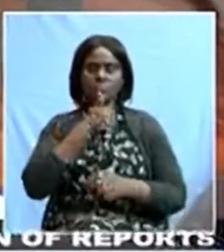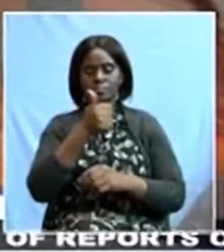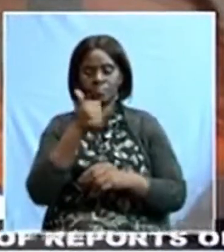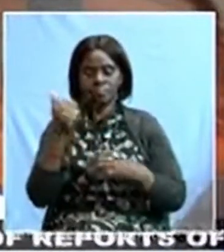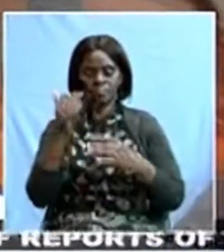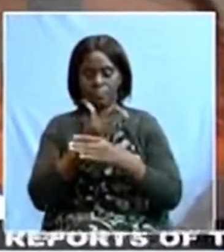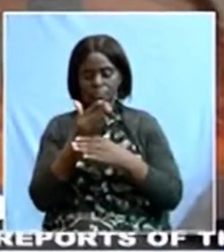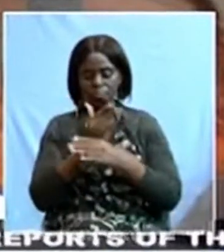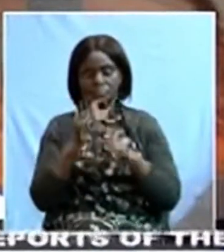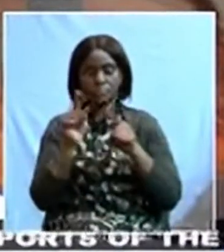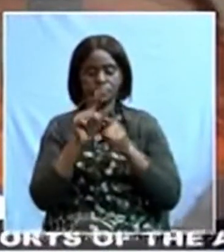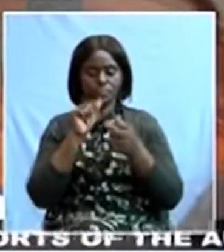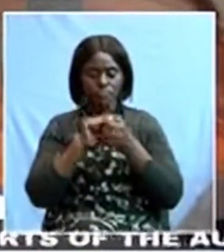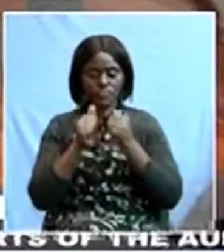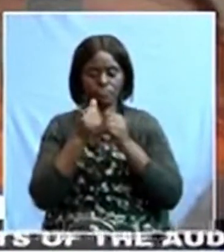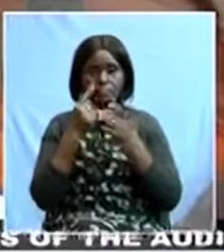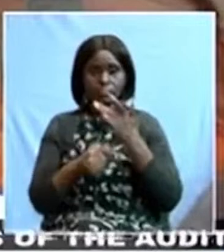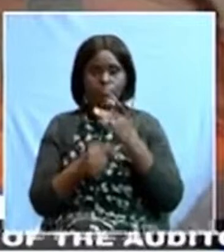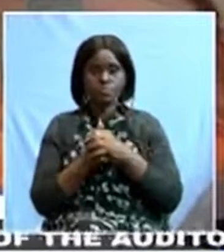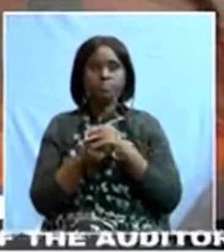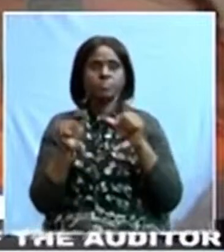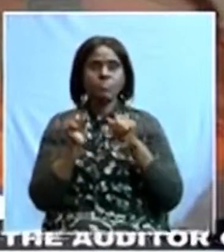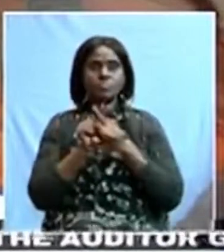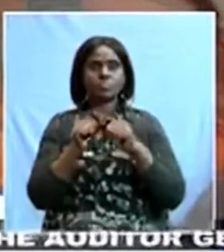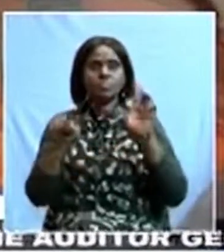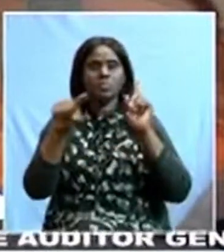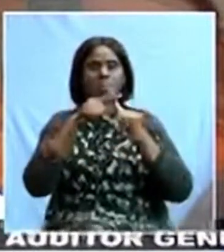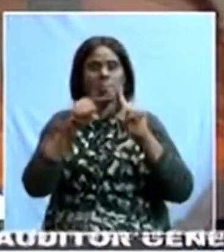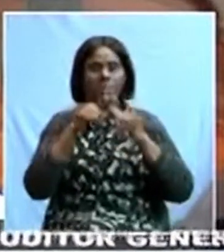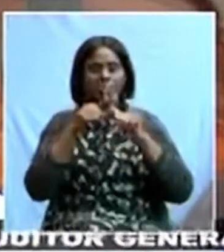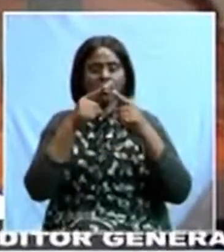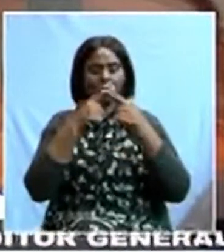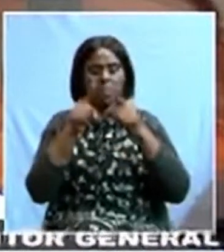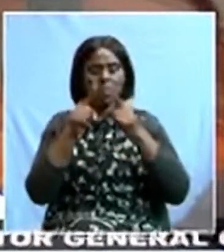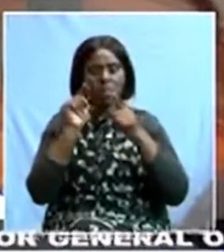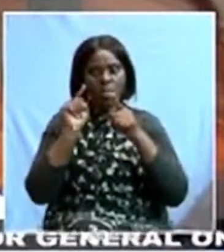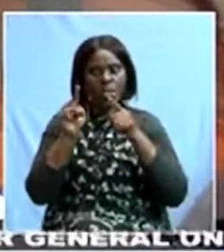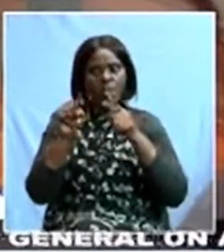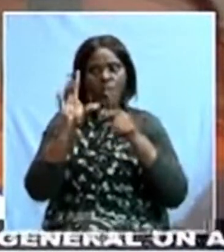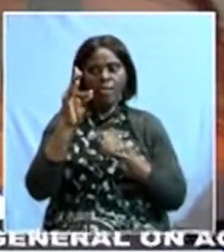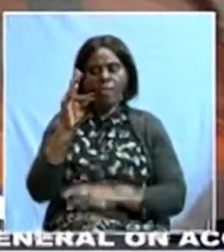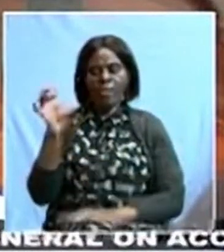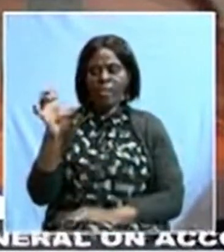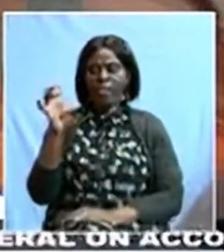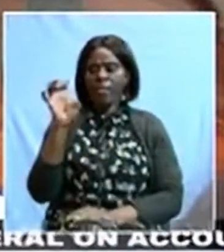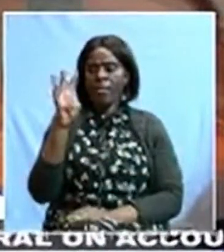incomes, cause of query. The positive variance of